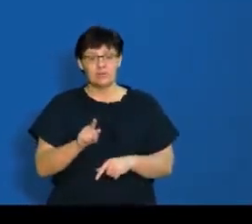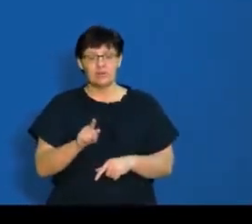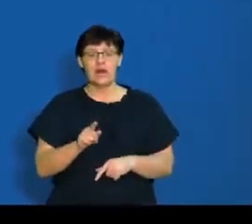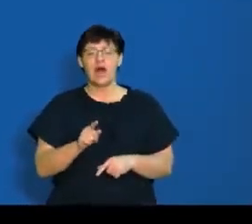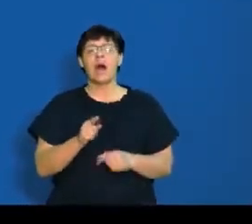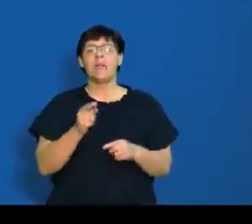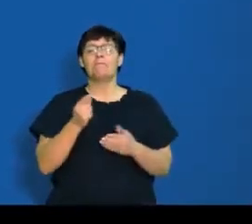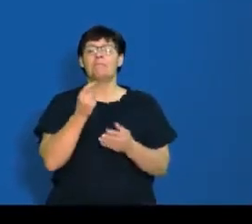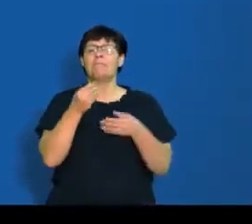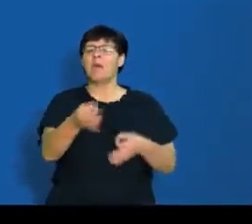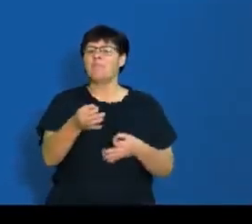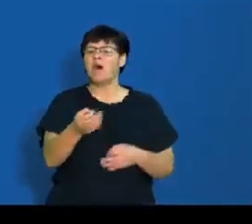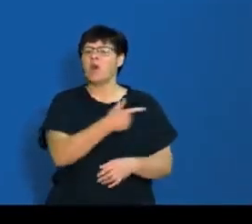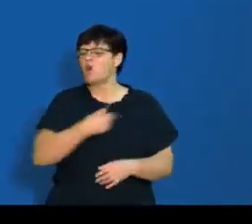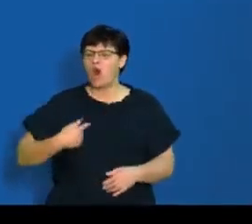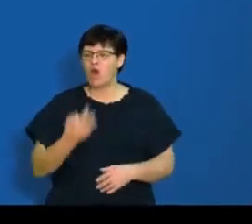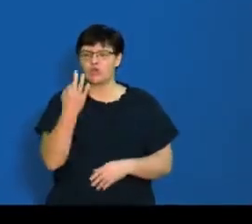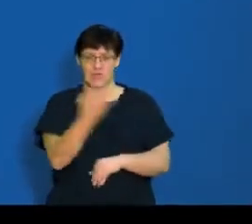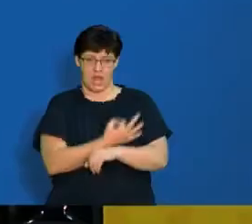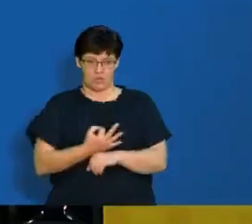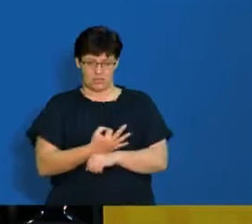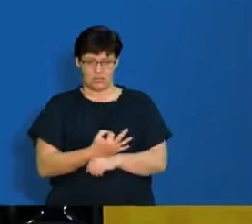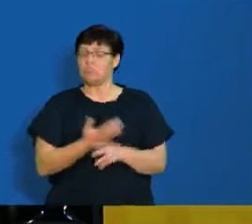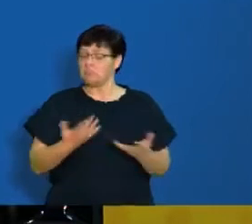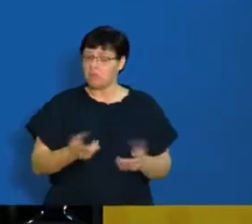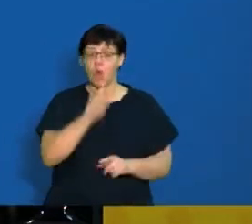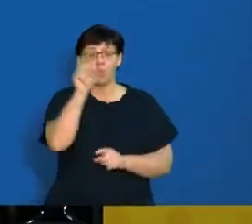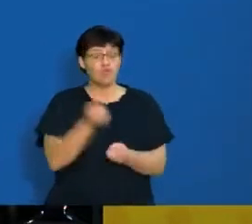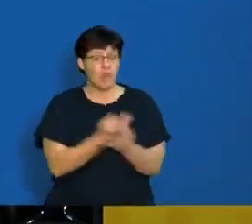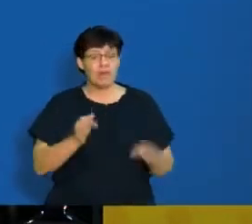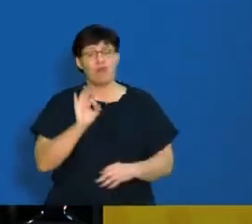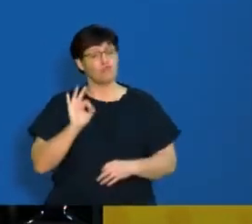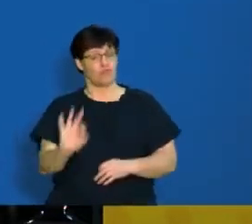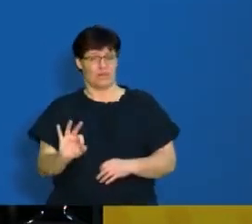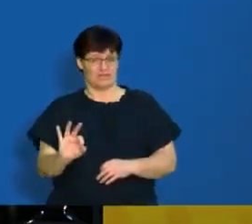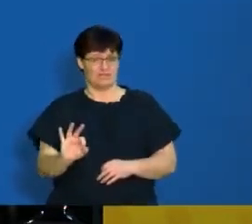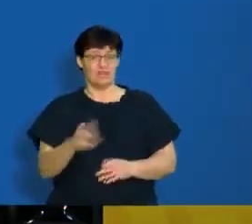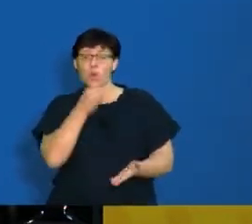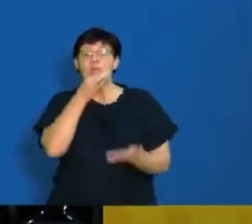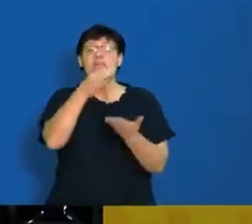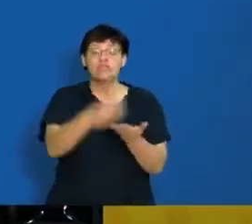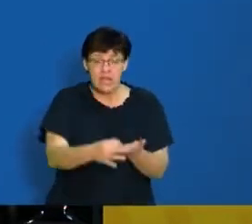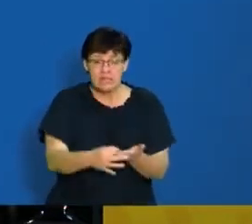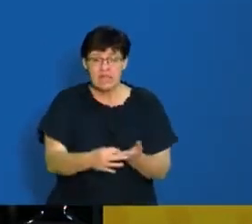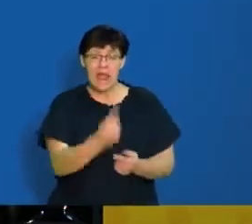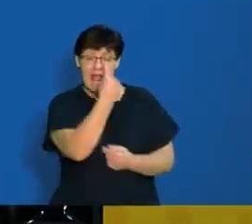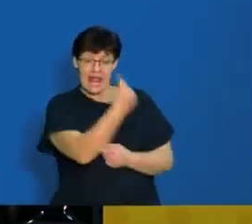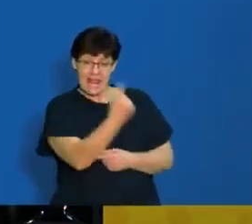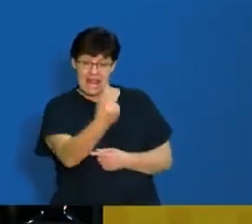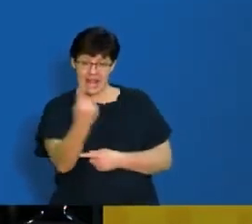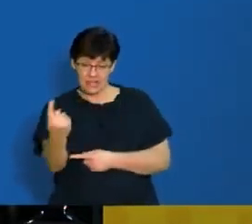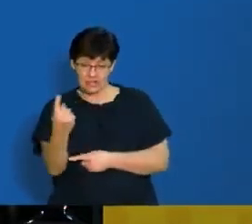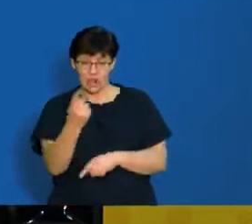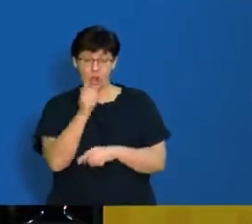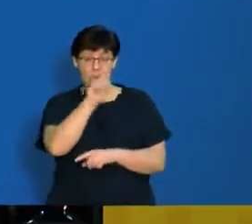3-hour paper and there are 3 questions you expected to answer. So the suggestion is that you spend at least 1